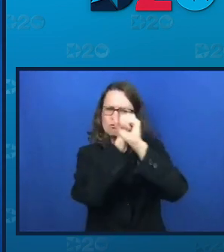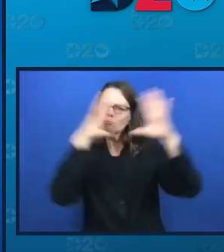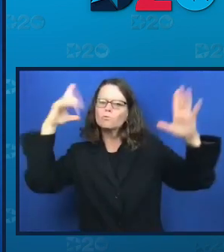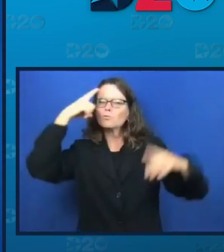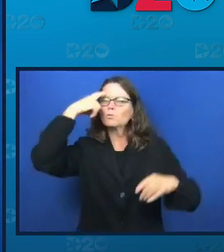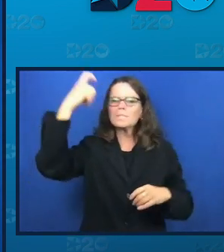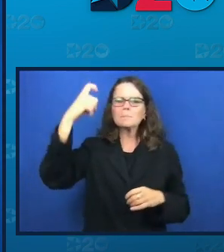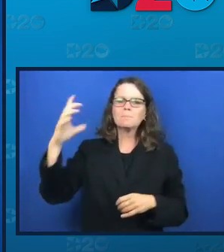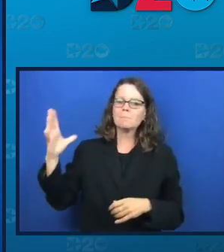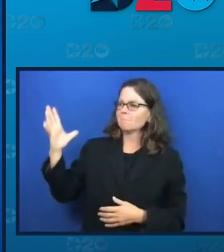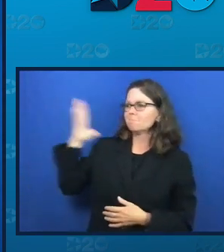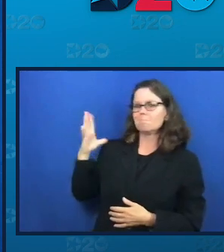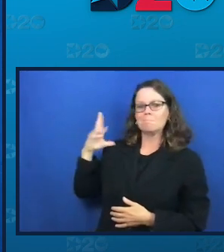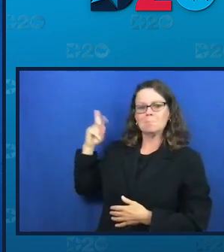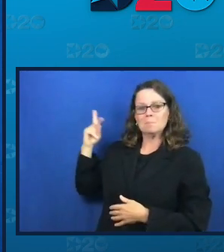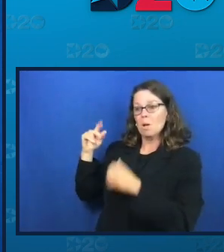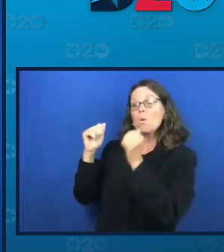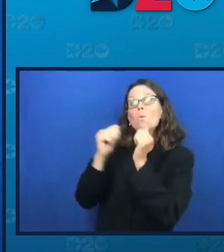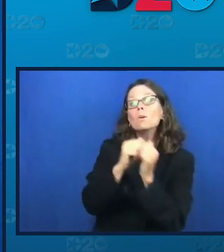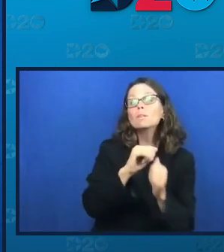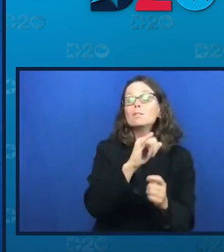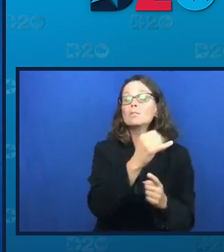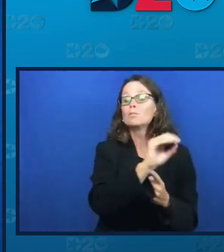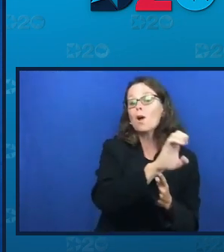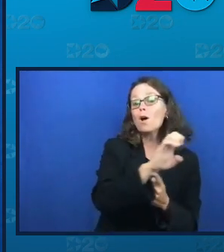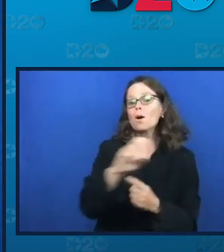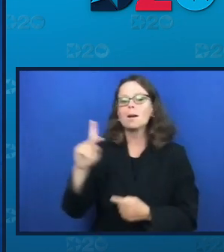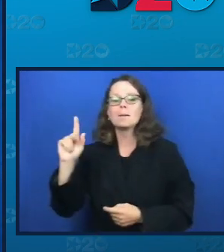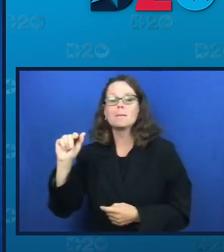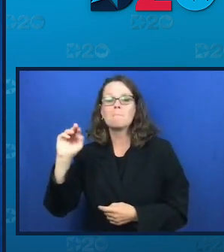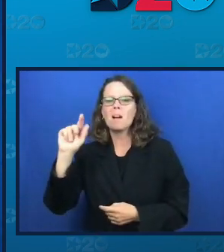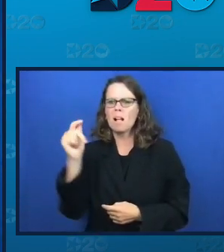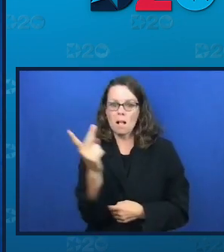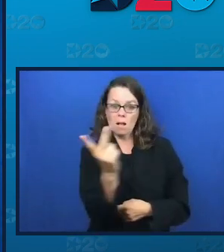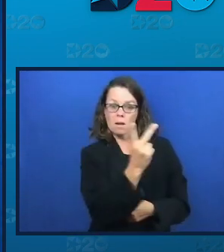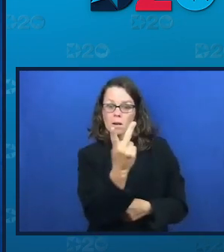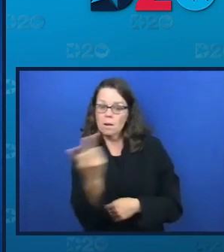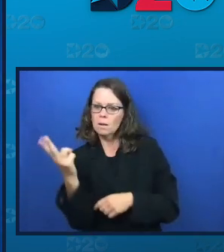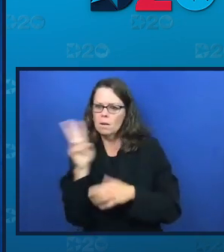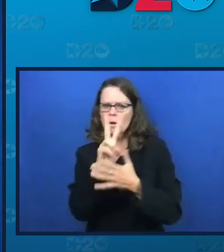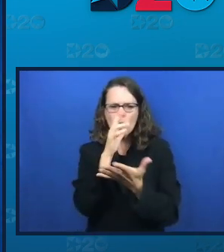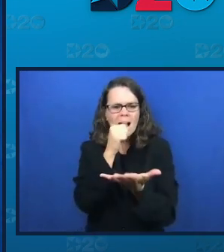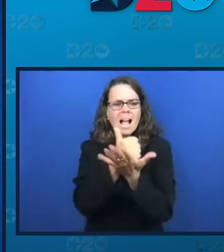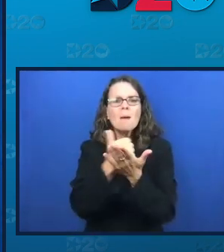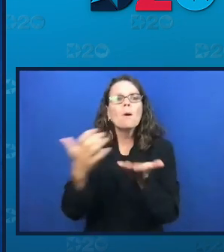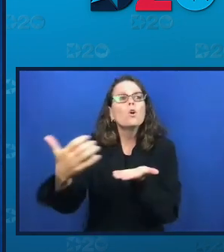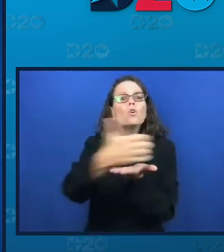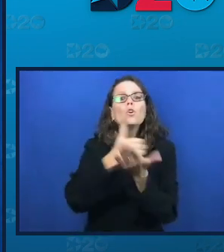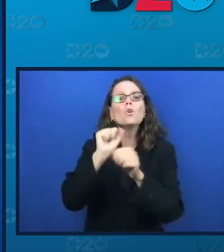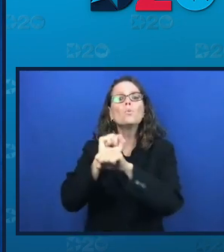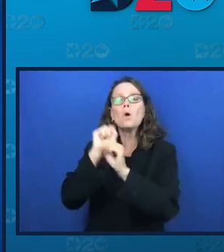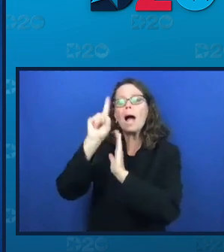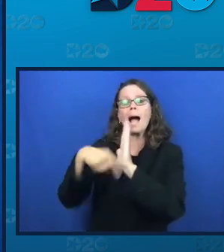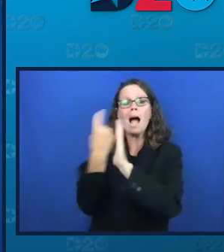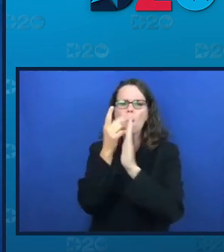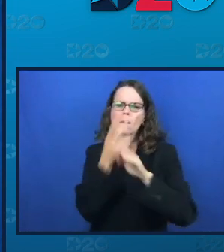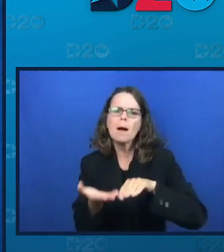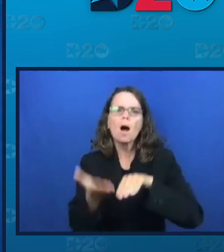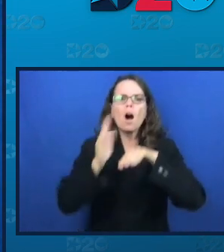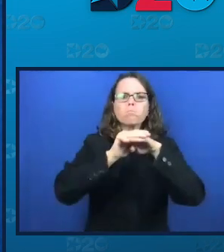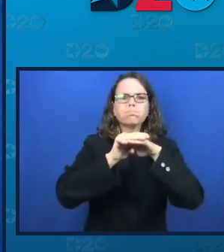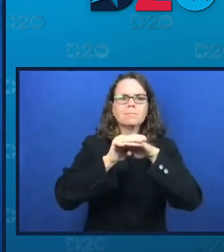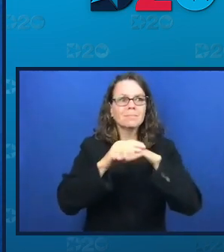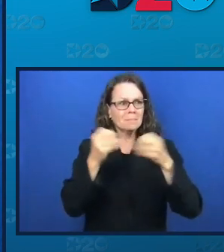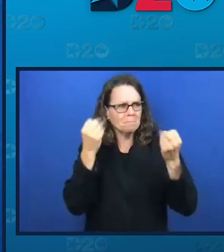we'll raise the minimum wage so no one who works a full-time job in America lives in poverty. Together,